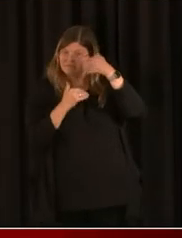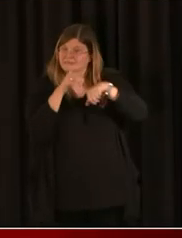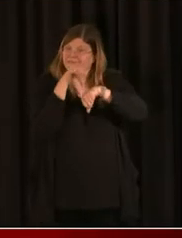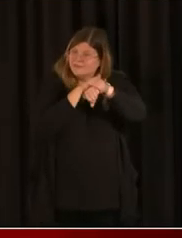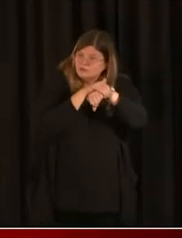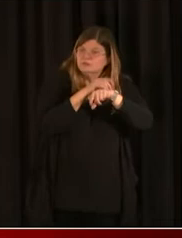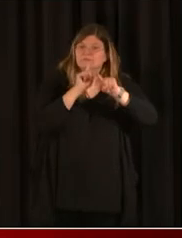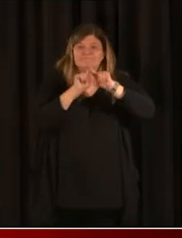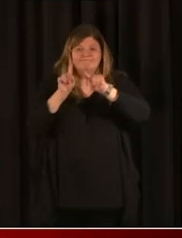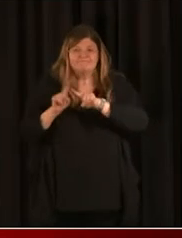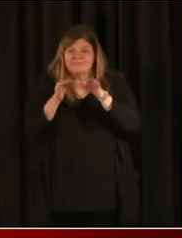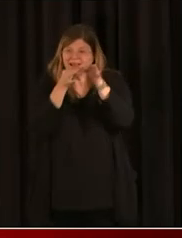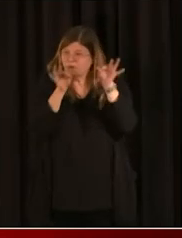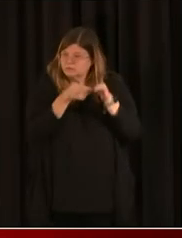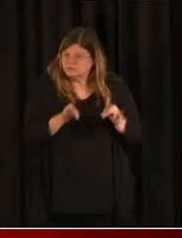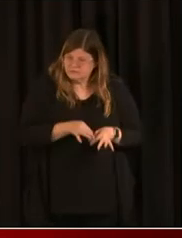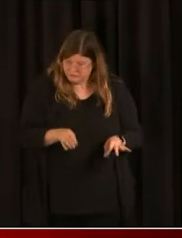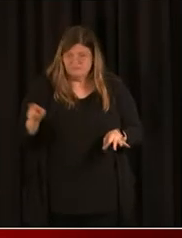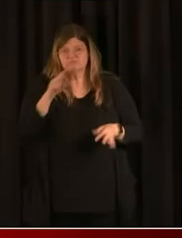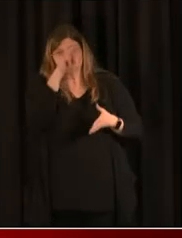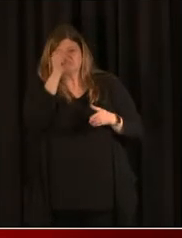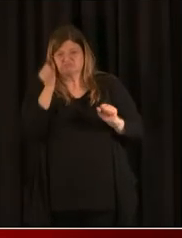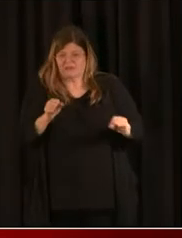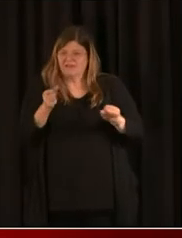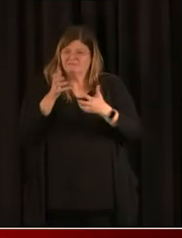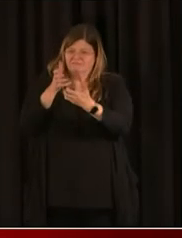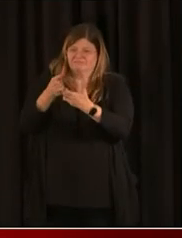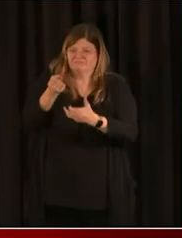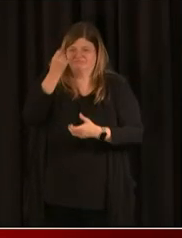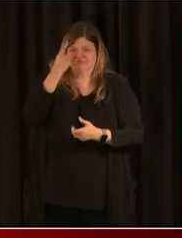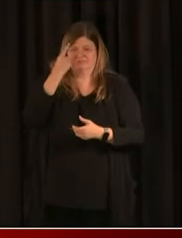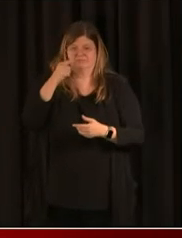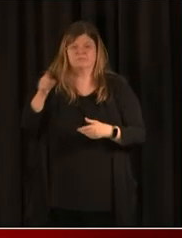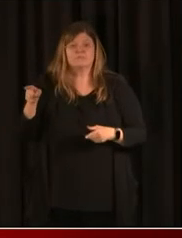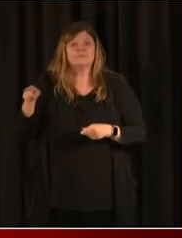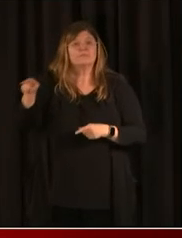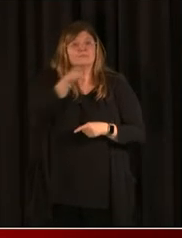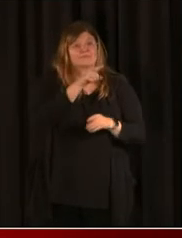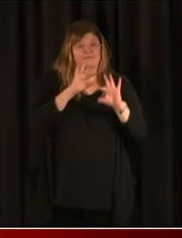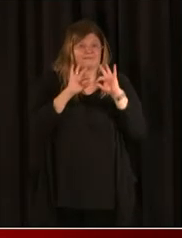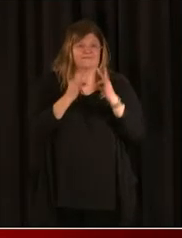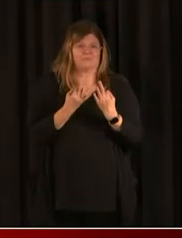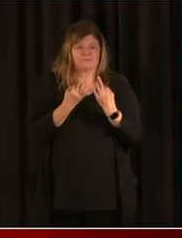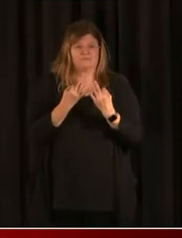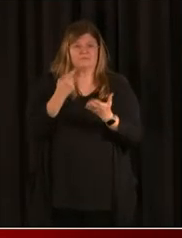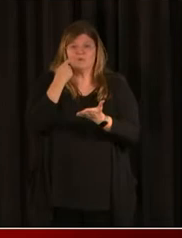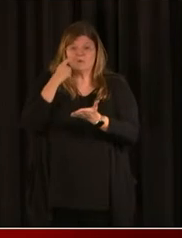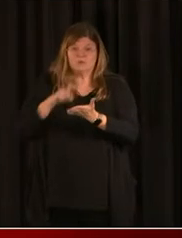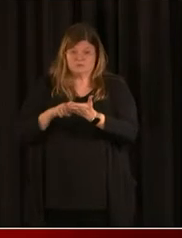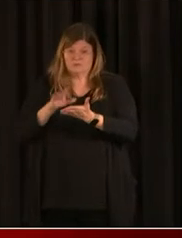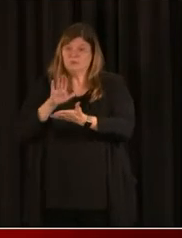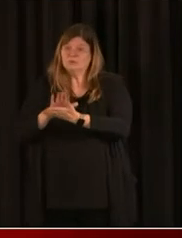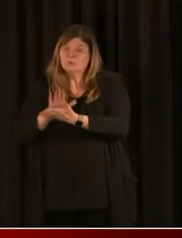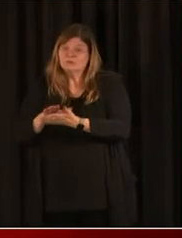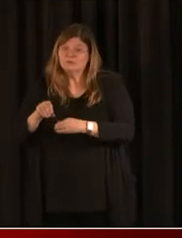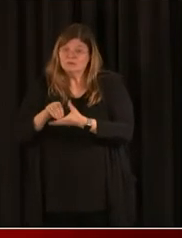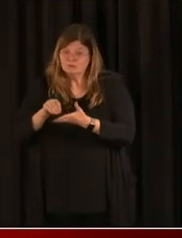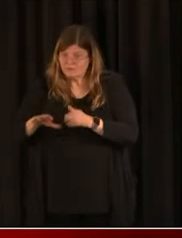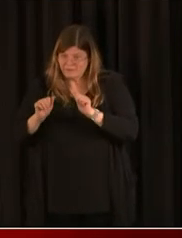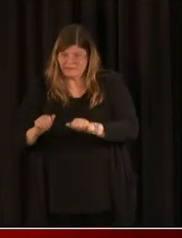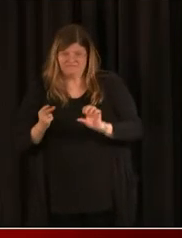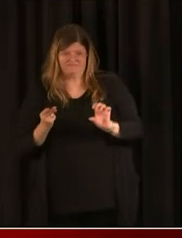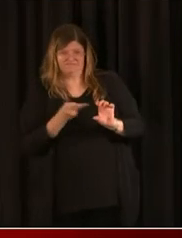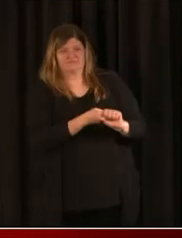language. We ask our families to acknowledge that their students are able to participate in our COVID